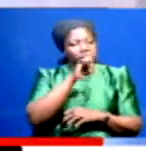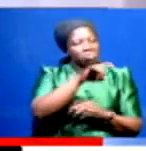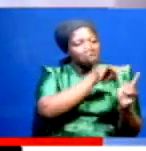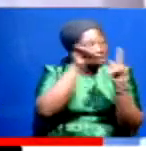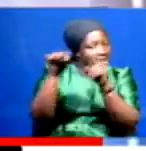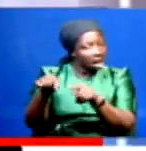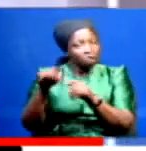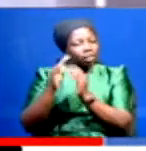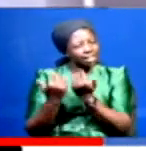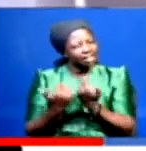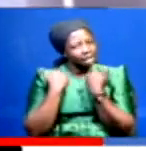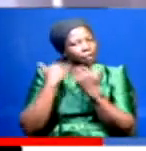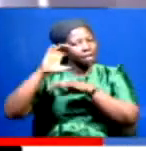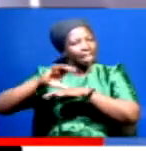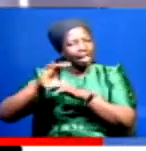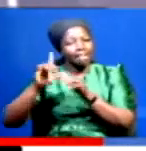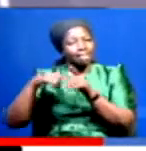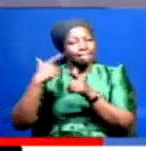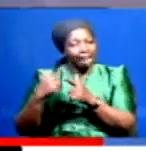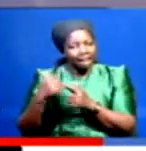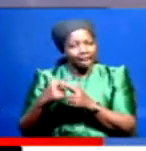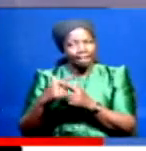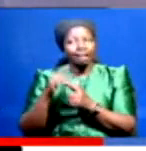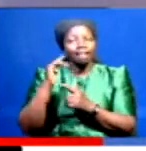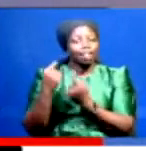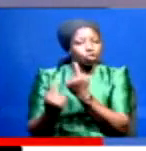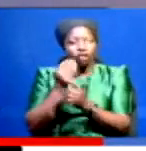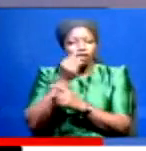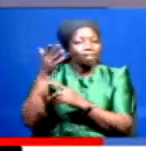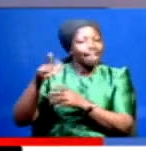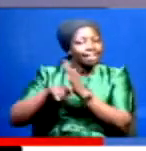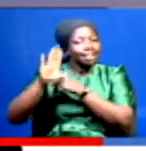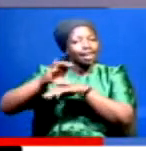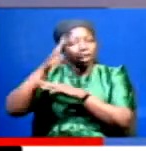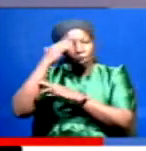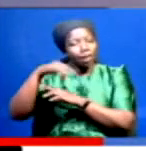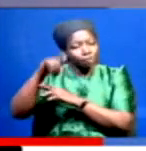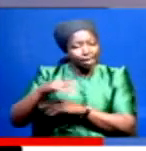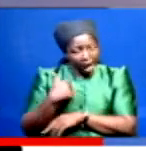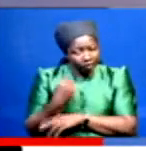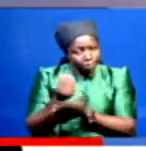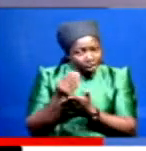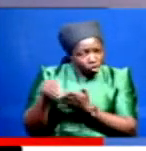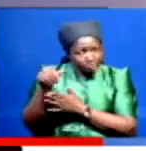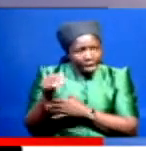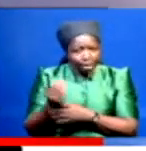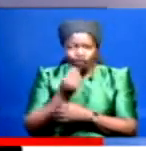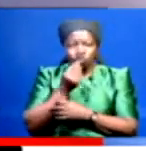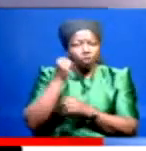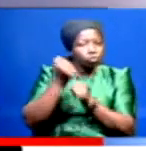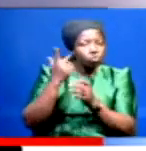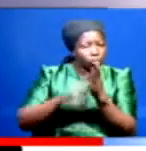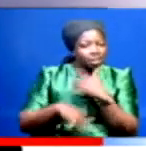tutalala kanisani alafu tutapigua chakula kanisani, kwa sababu sasa sitataka paka tuko na pesa kununua chakula. Tutafanya namna gani kama niko tu